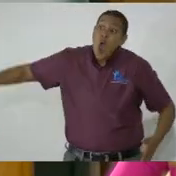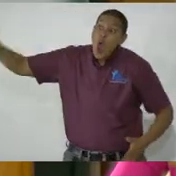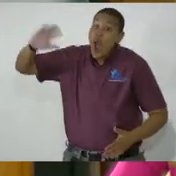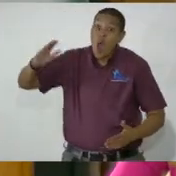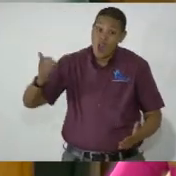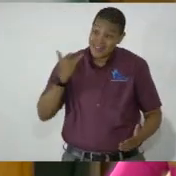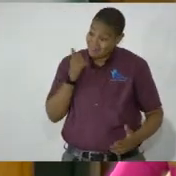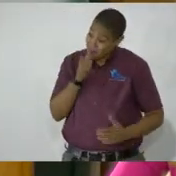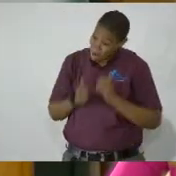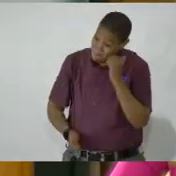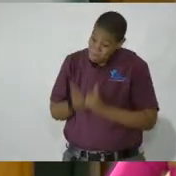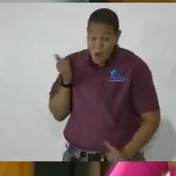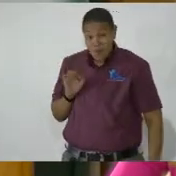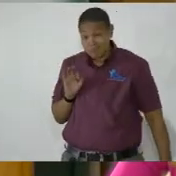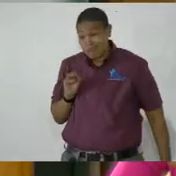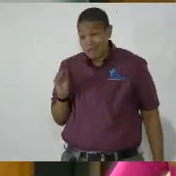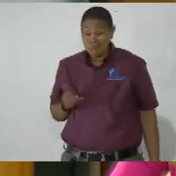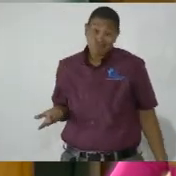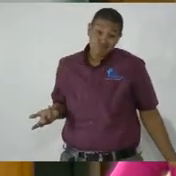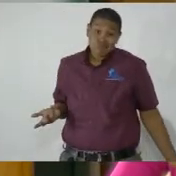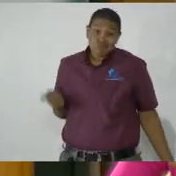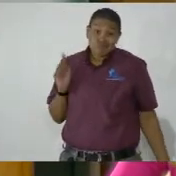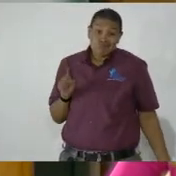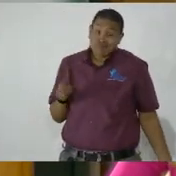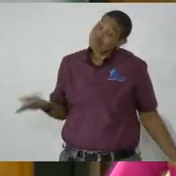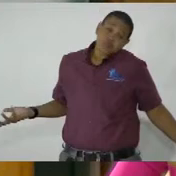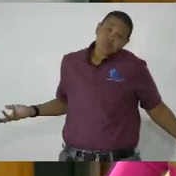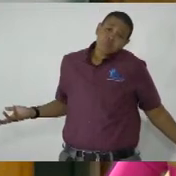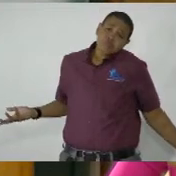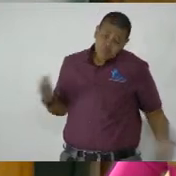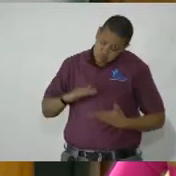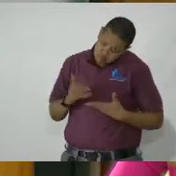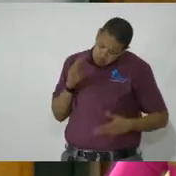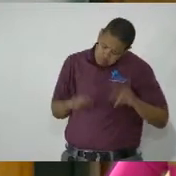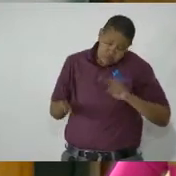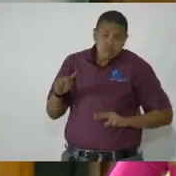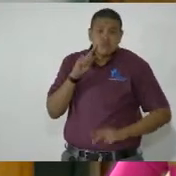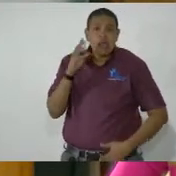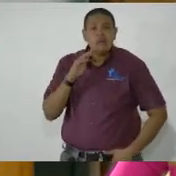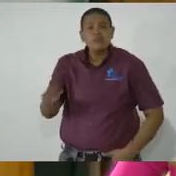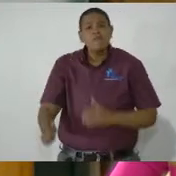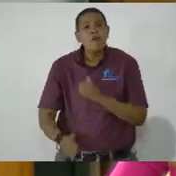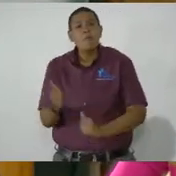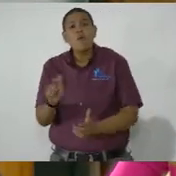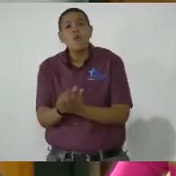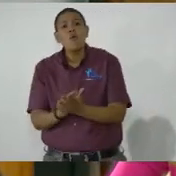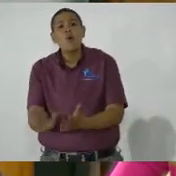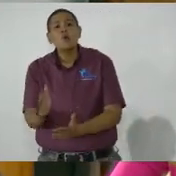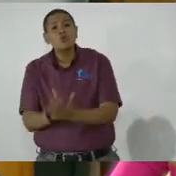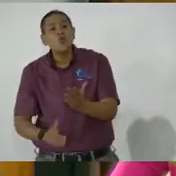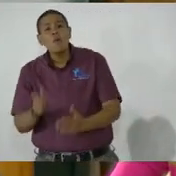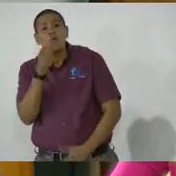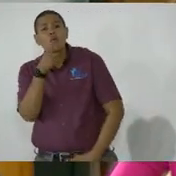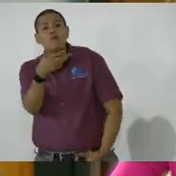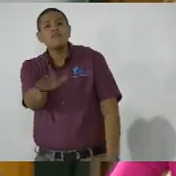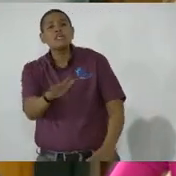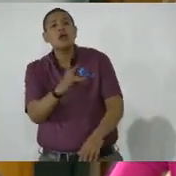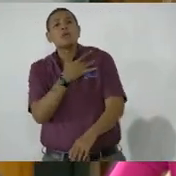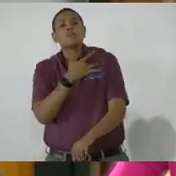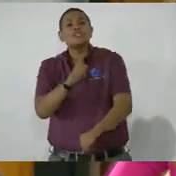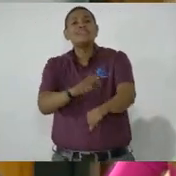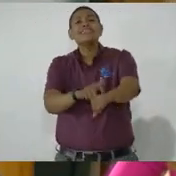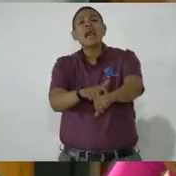rich experience for some attorneys, or most attorneys, some of whom appreciate the time and